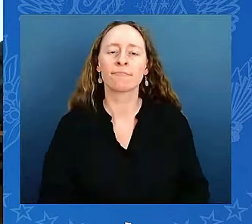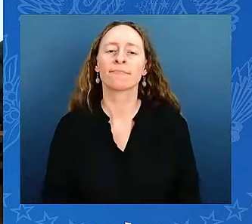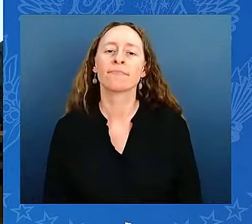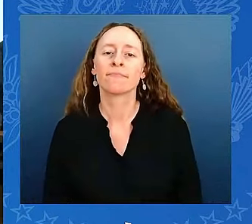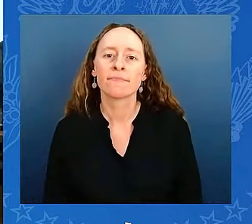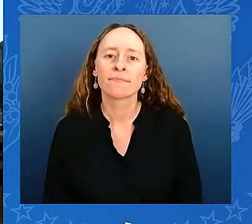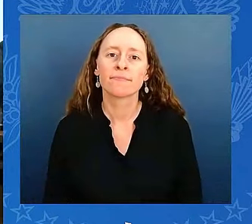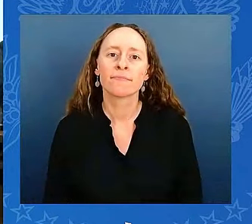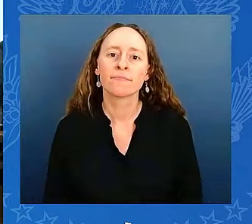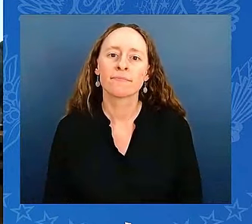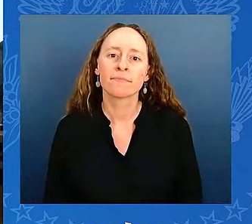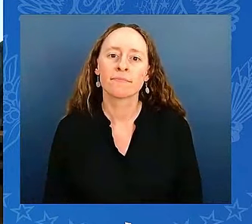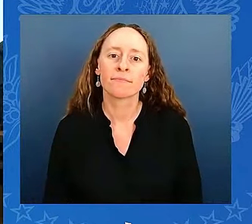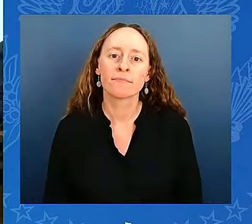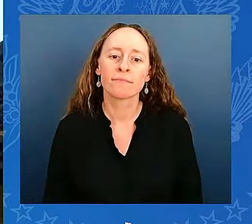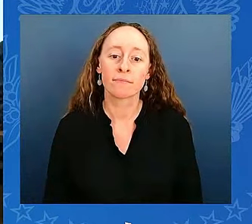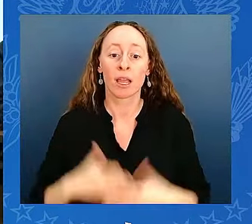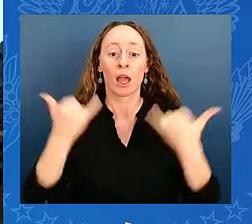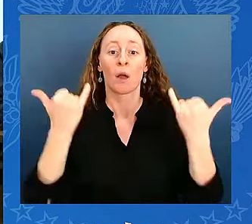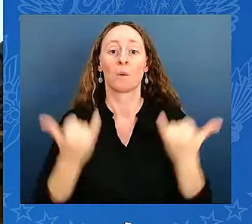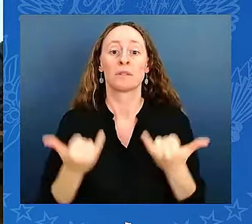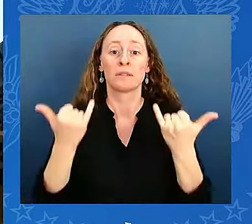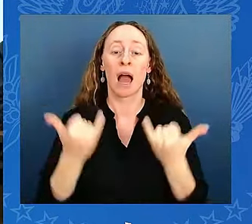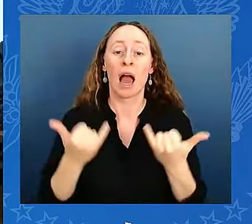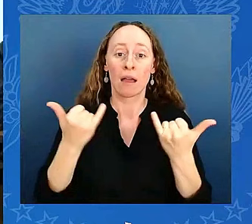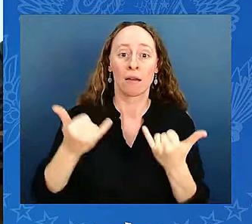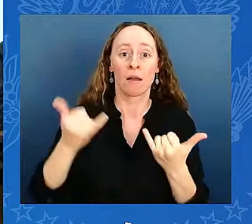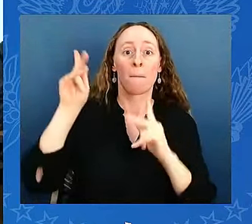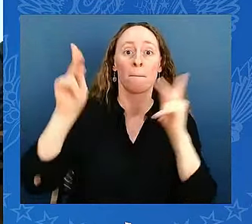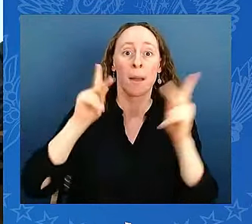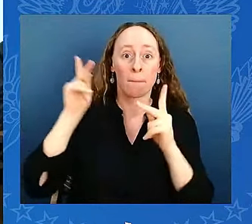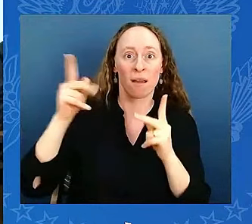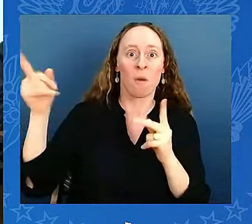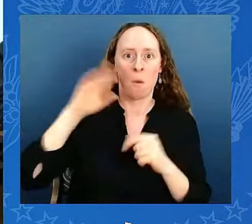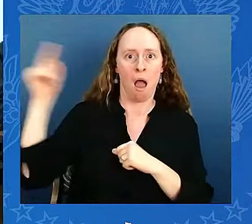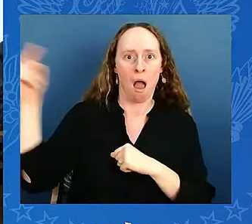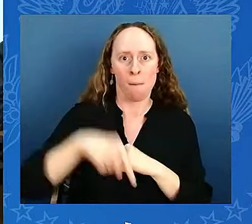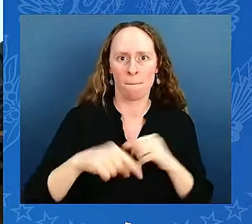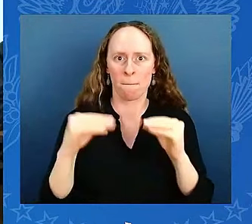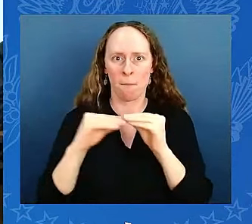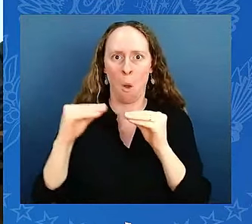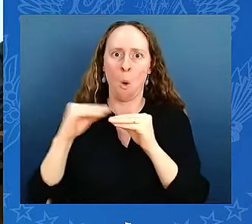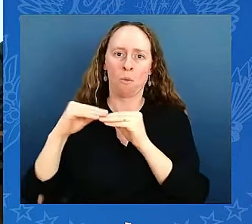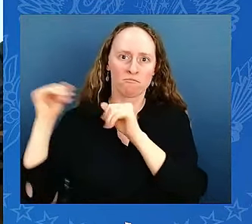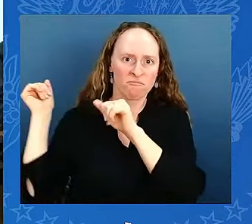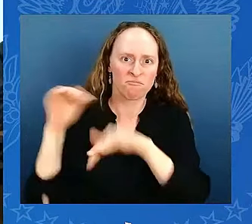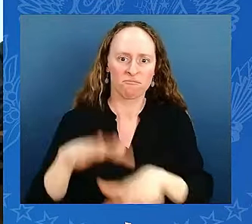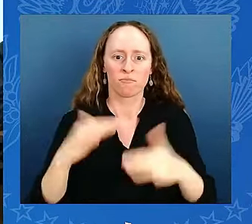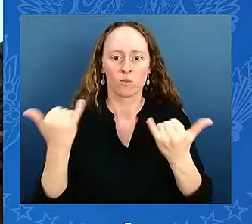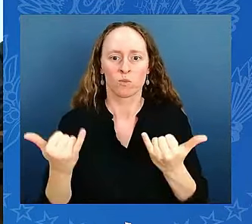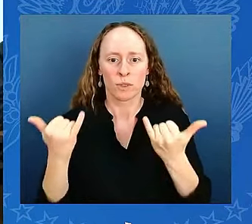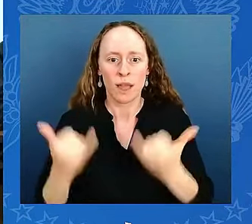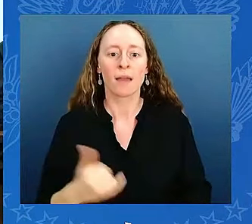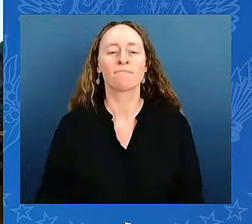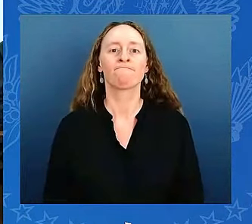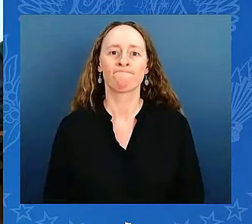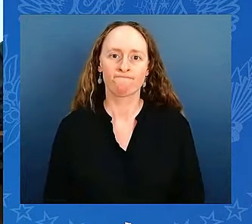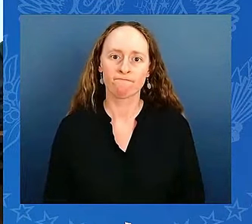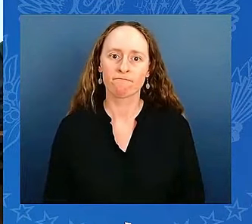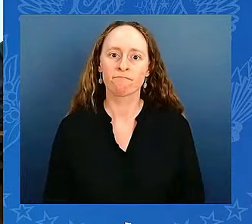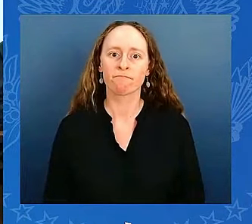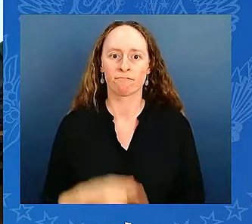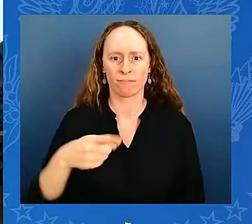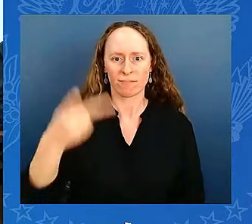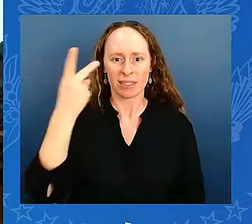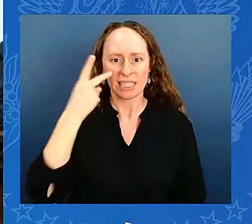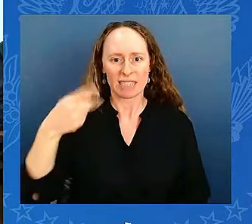workforce today as we move in tomorrow, and General Hunt will cover more of that specifically. As you can see from the federal force laydown slide, not only do we